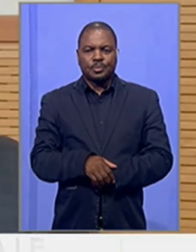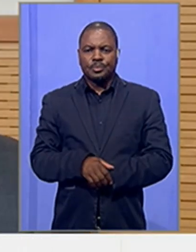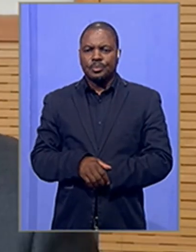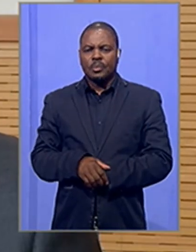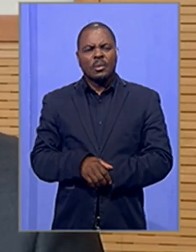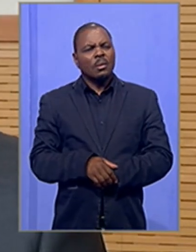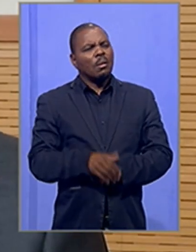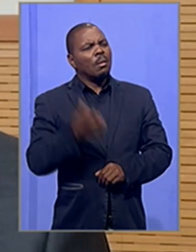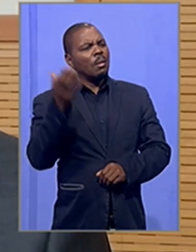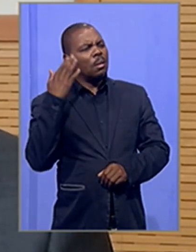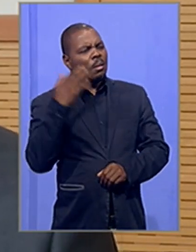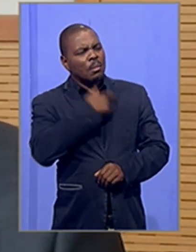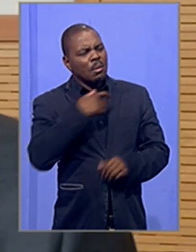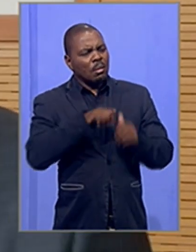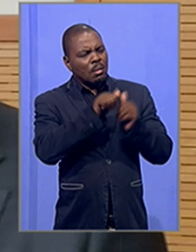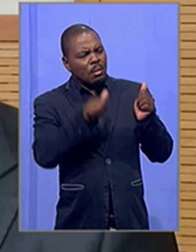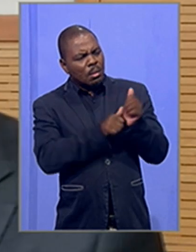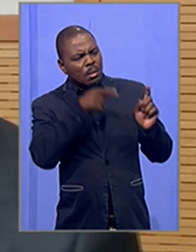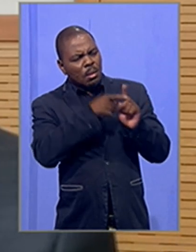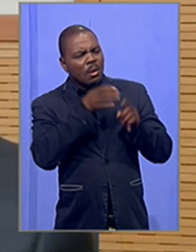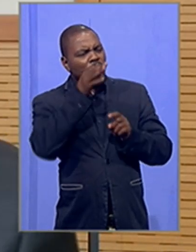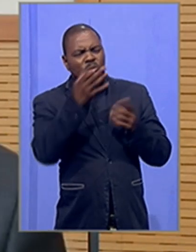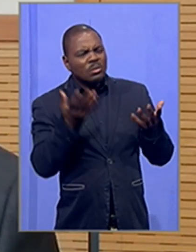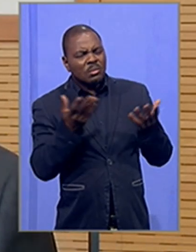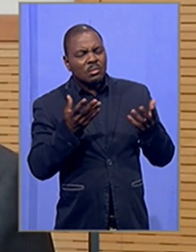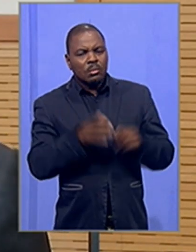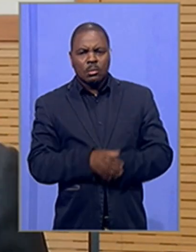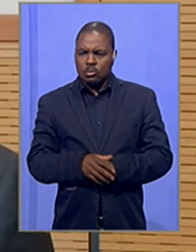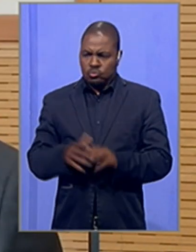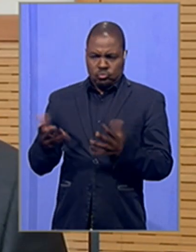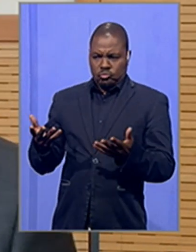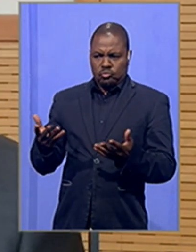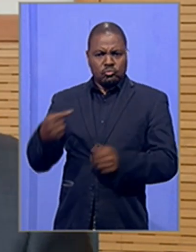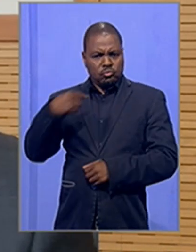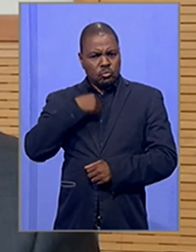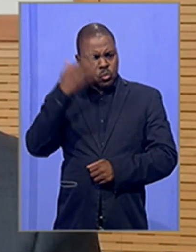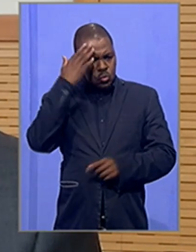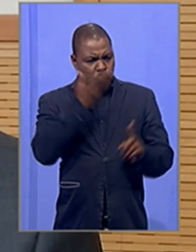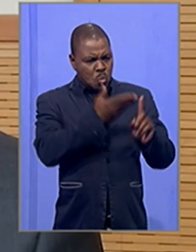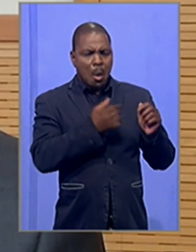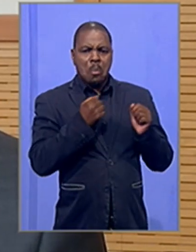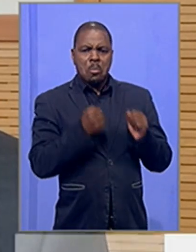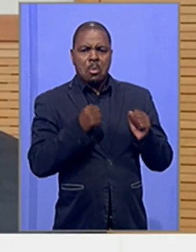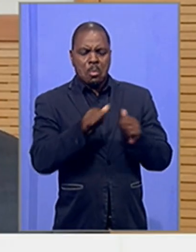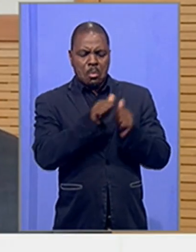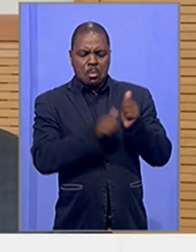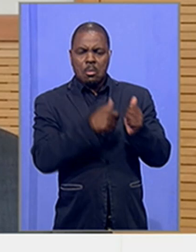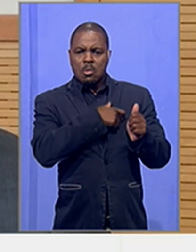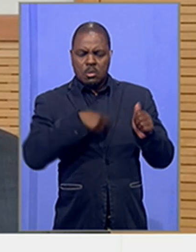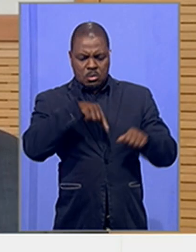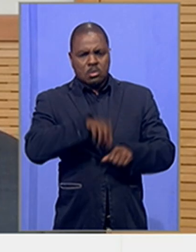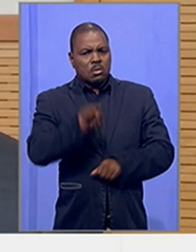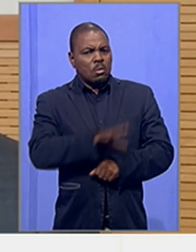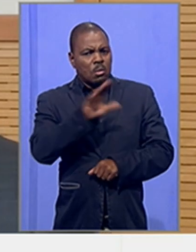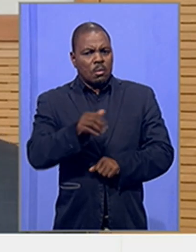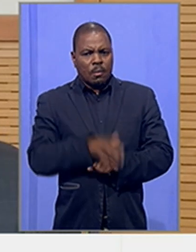the former deputy president, Mr. Mabuza? Well, as far as I know, he's still deputy president of the republic.